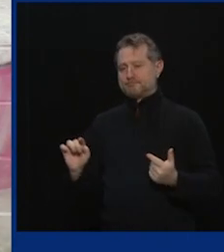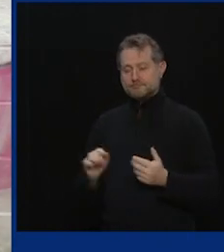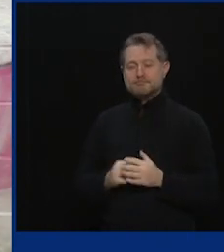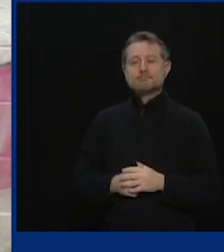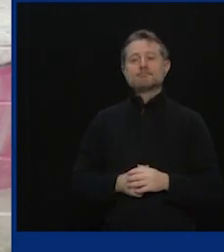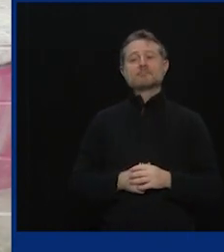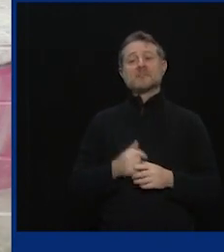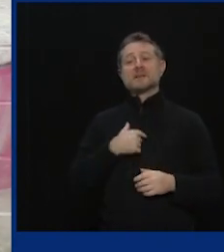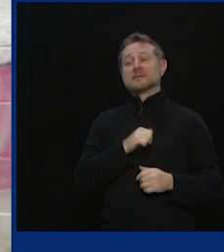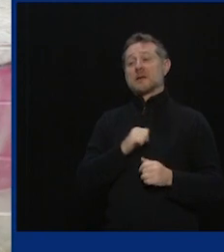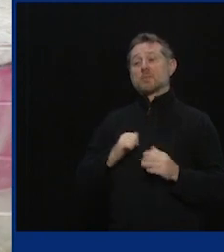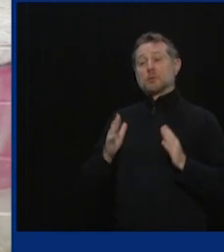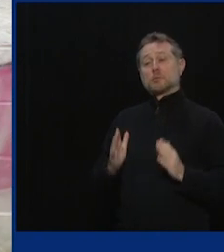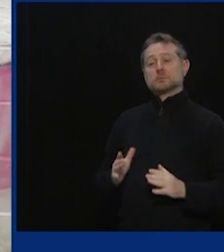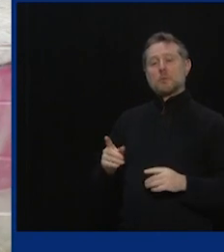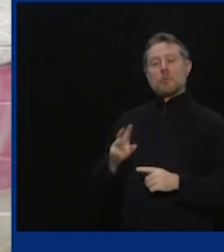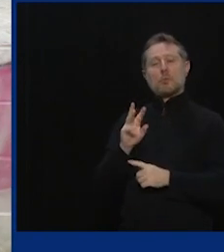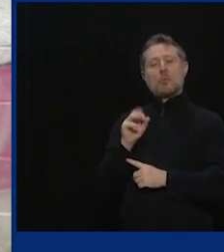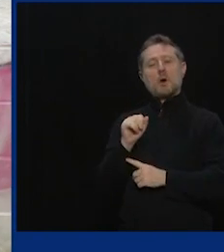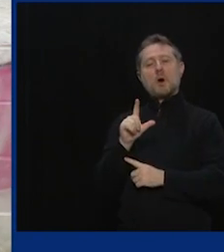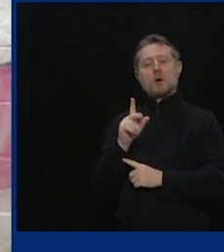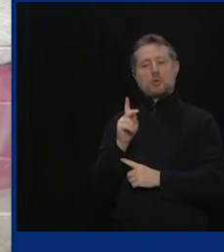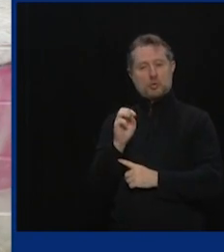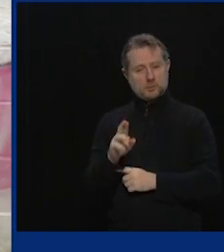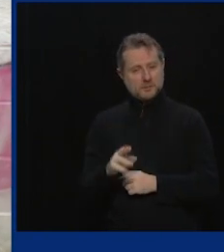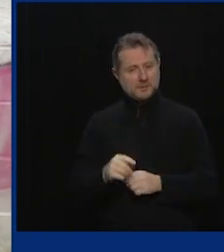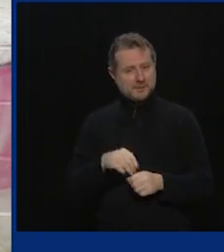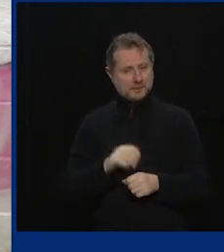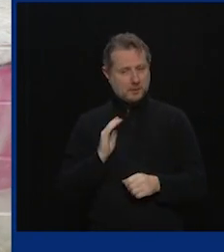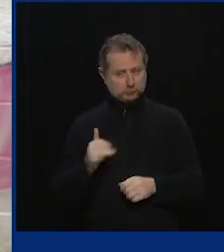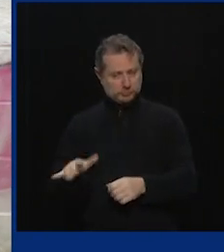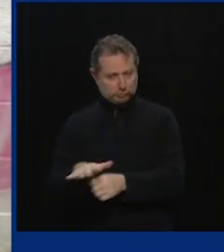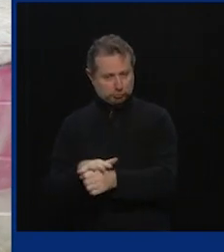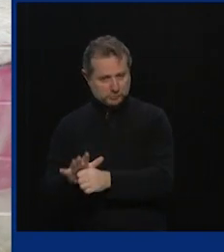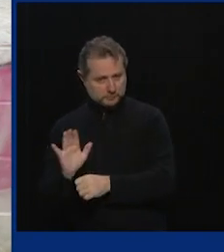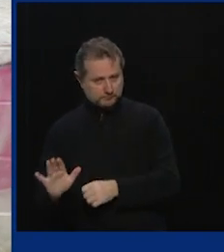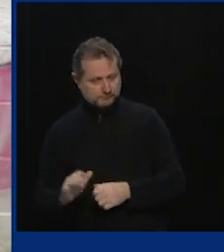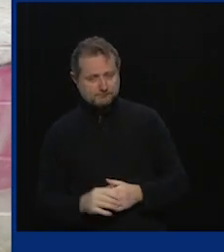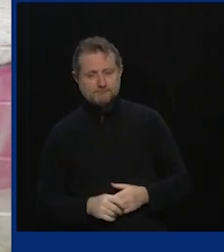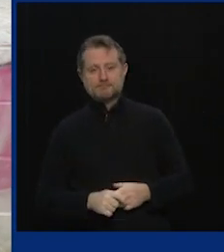Assemblymember Latrice Walker, we're in her district.